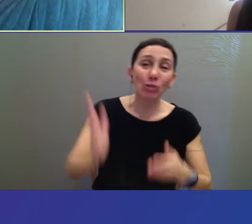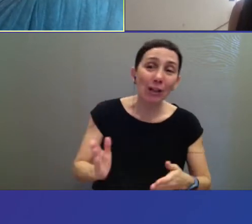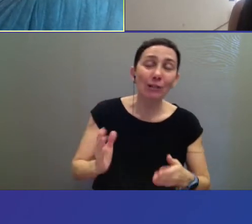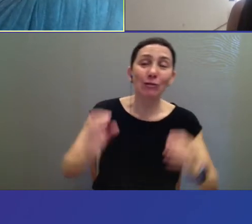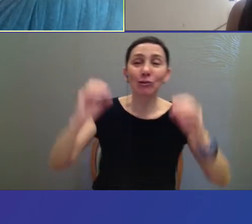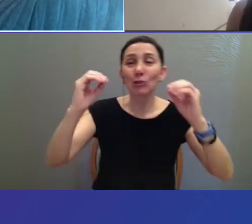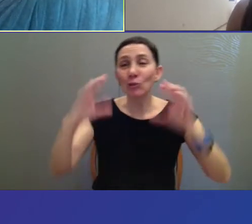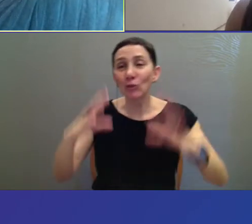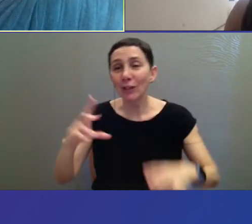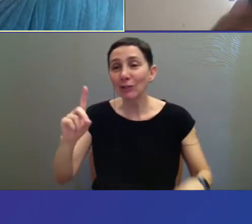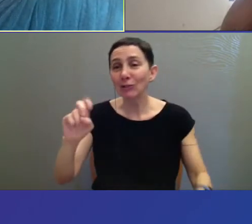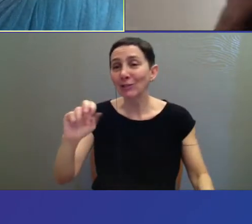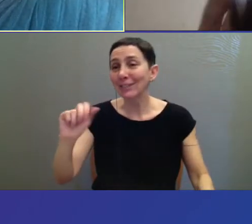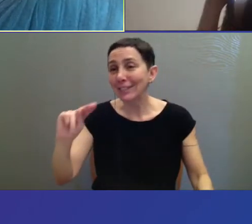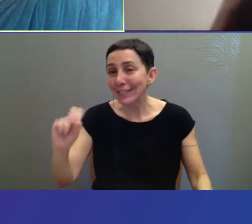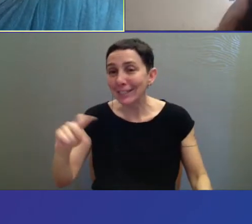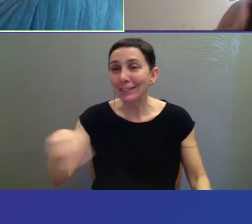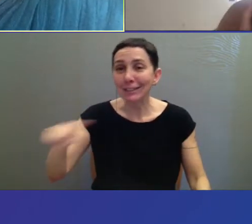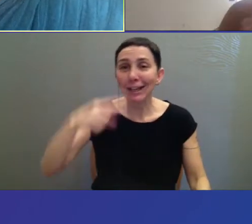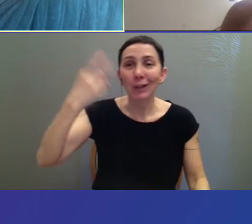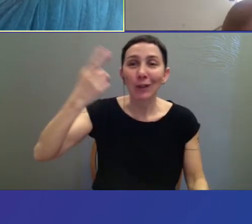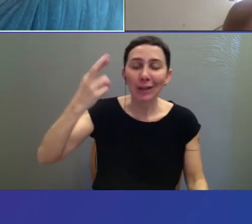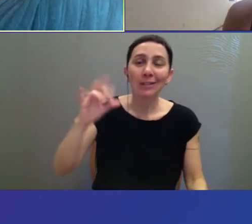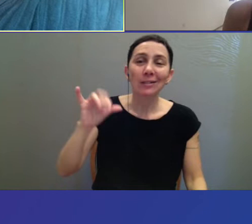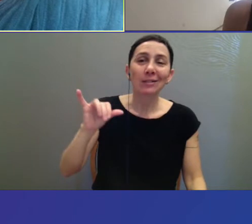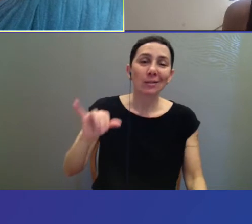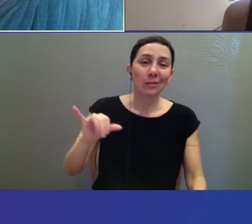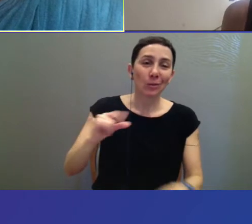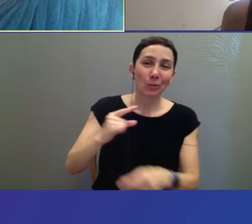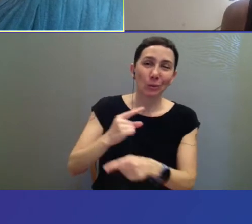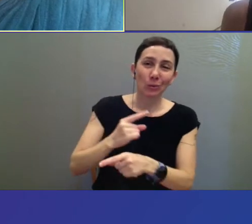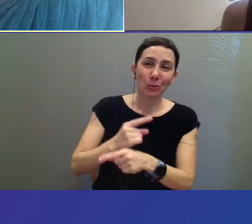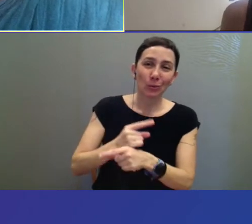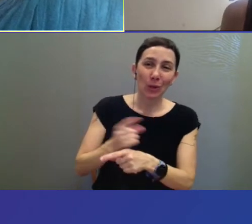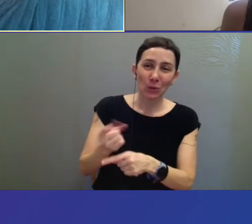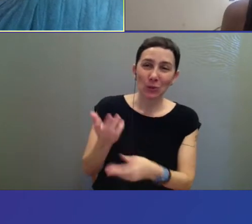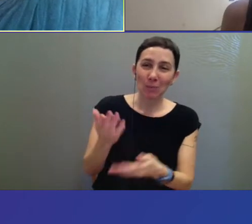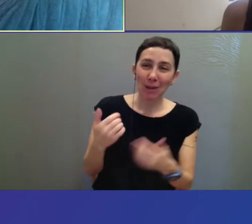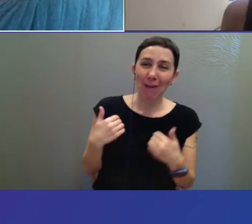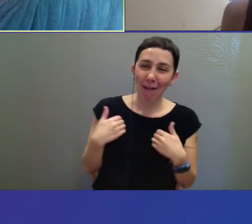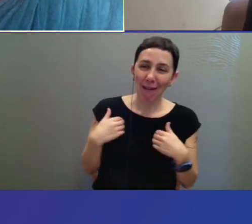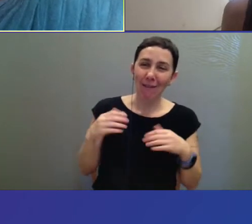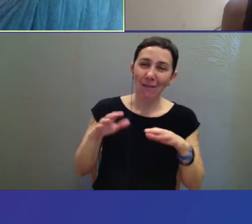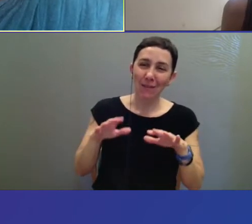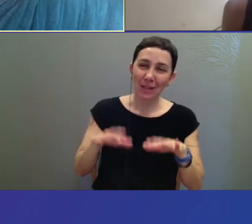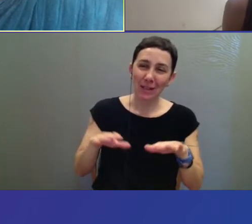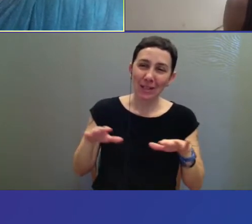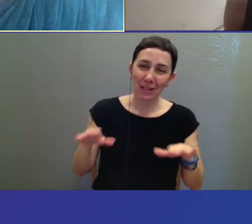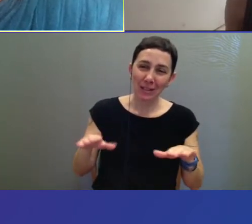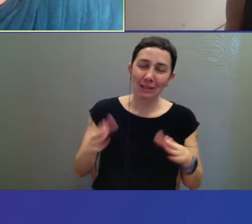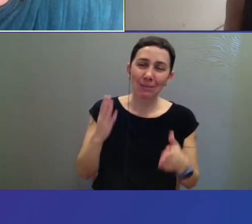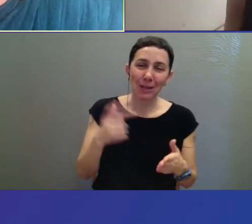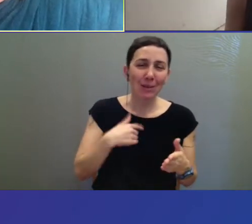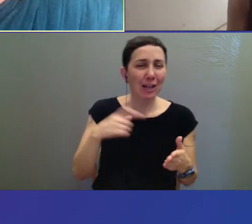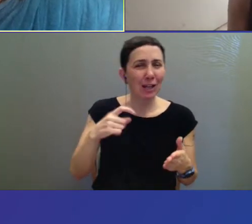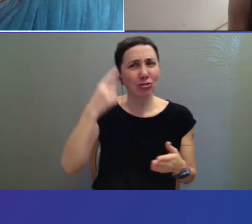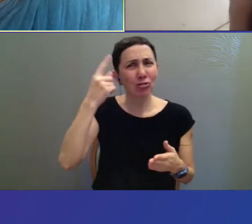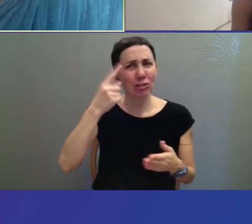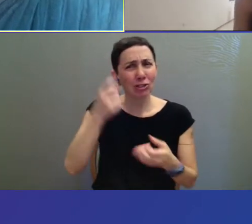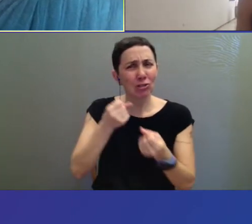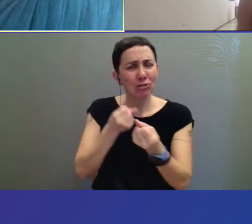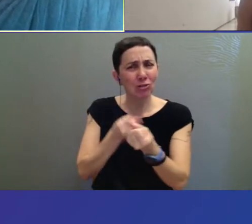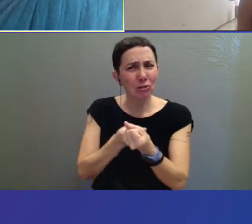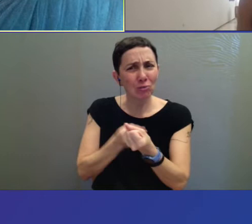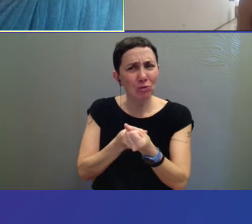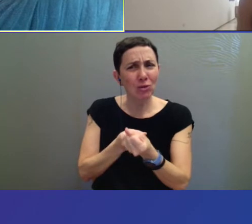and whatever realize, oh, right, you might have kids. Maybe I should consider supporting that,